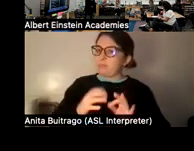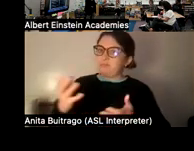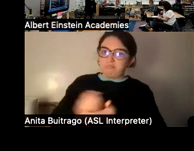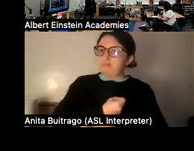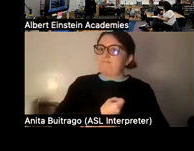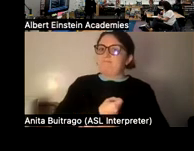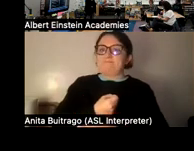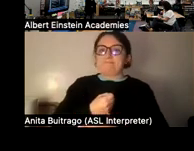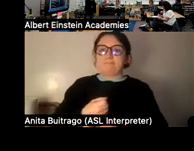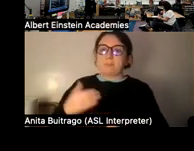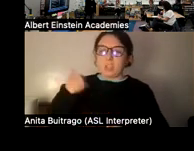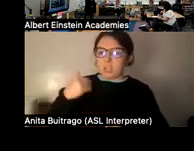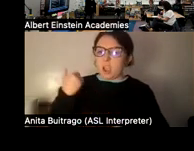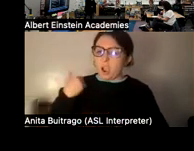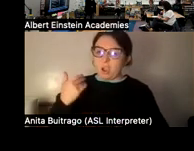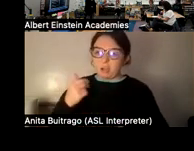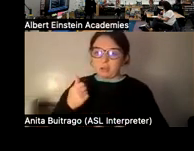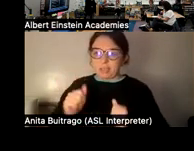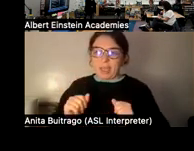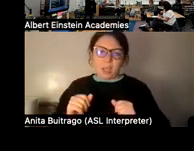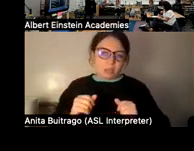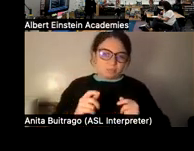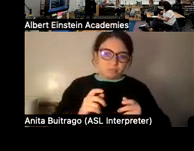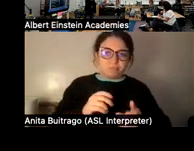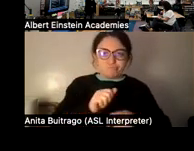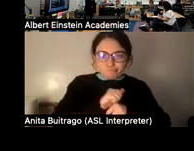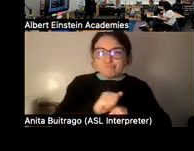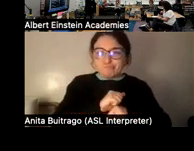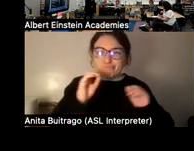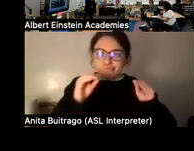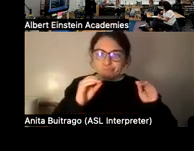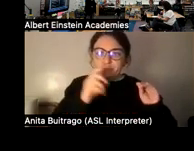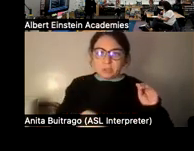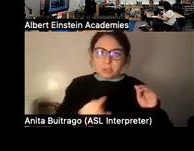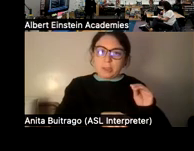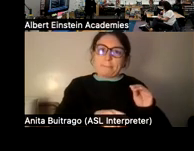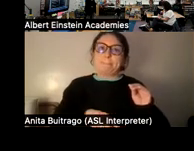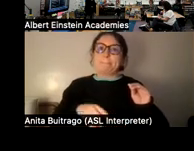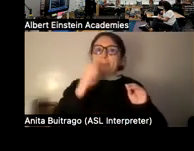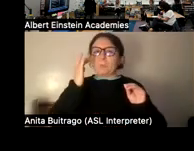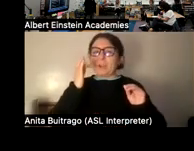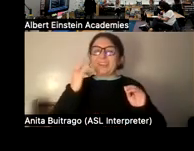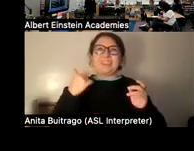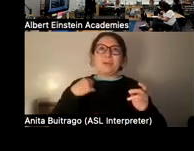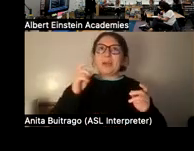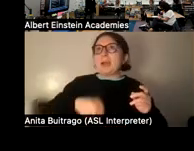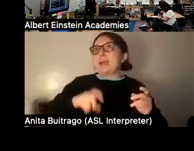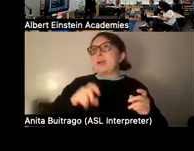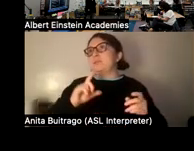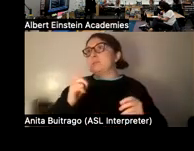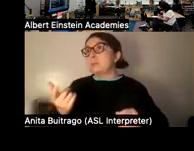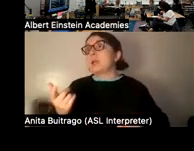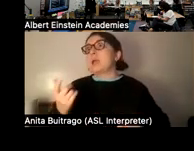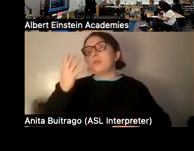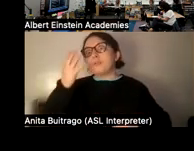we are providing that for our kinder students and our first grade students, so that we can not have to spend 4 times as long 2 years